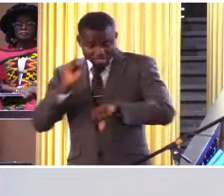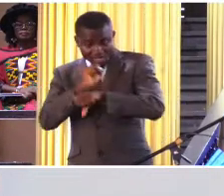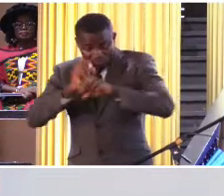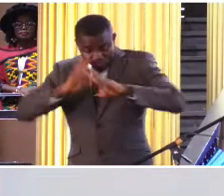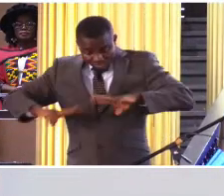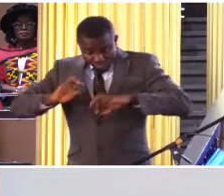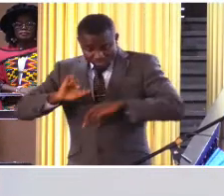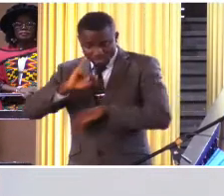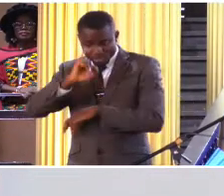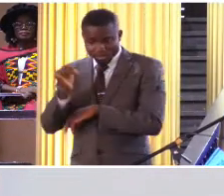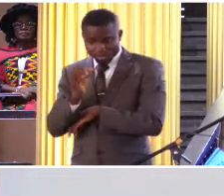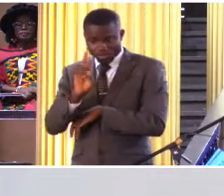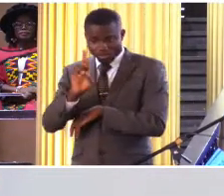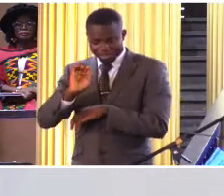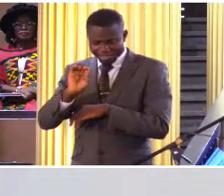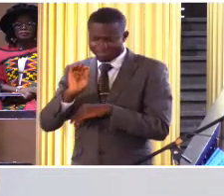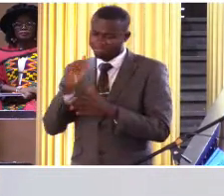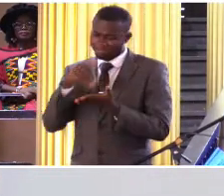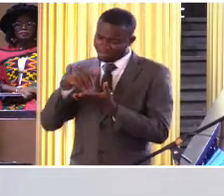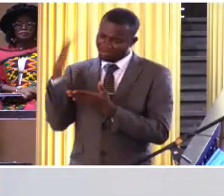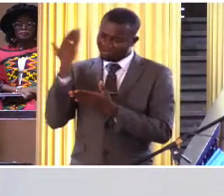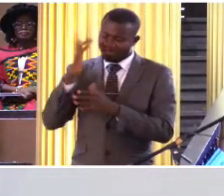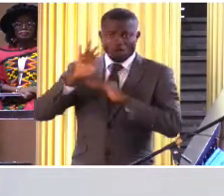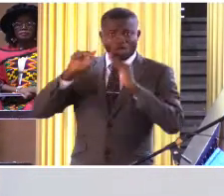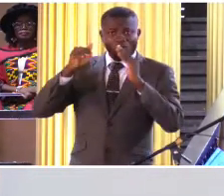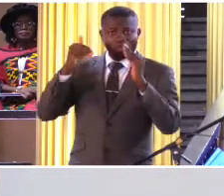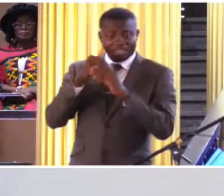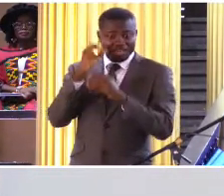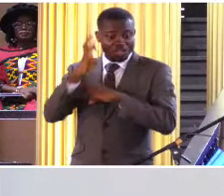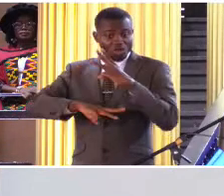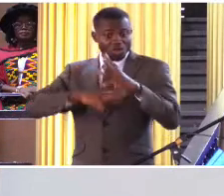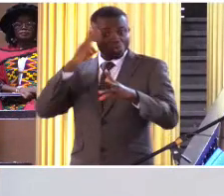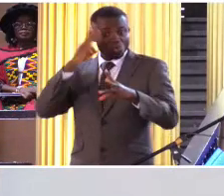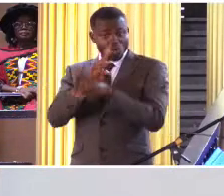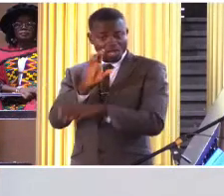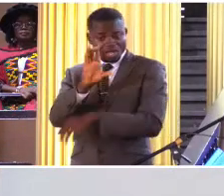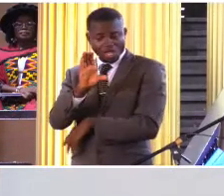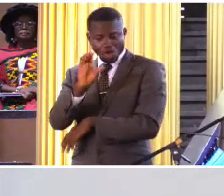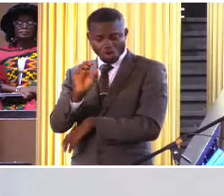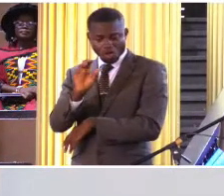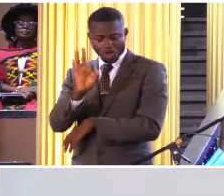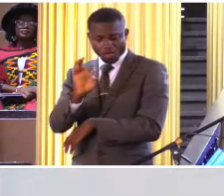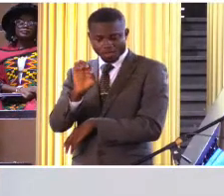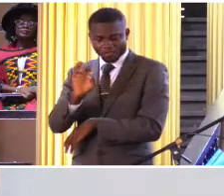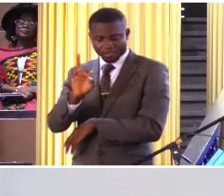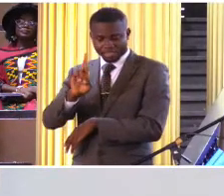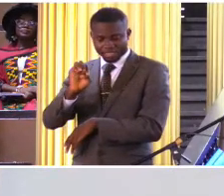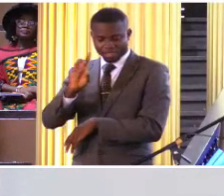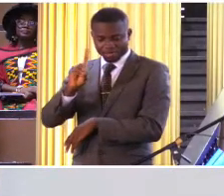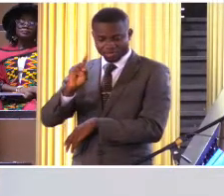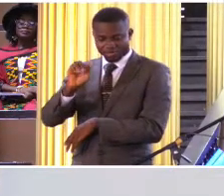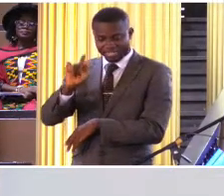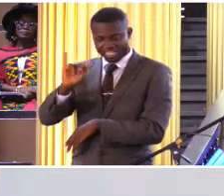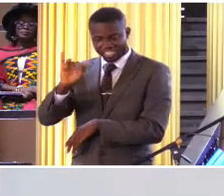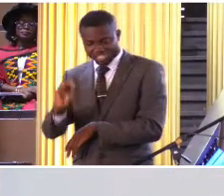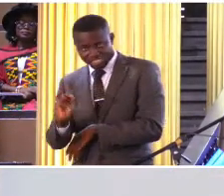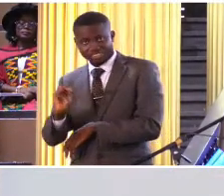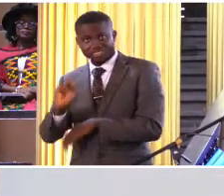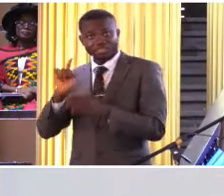Outstanding Poster Presentation Award at the World Confederation for Physical Therapy Congress